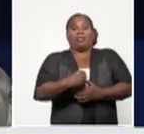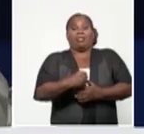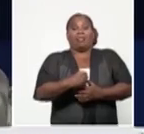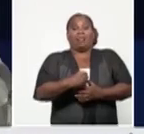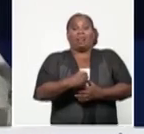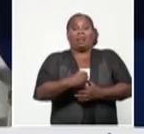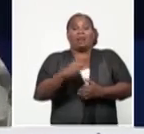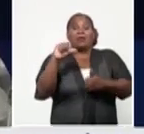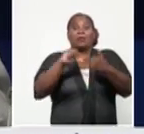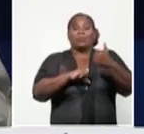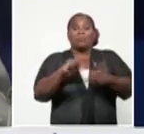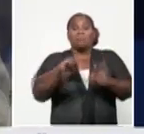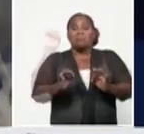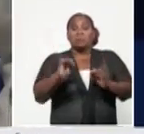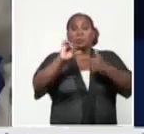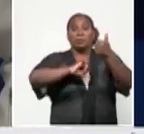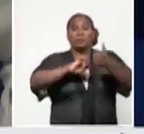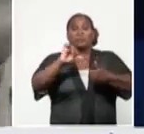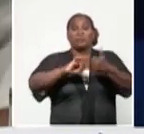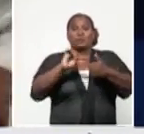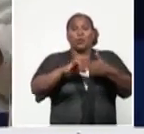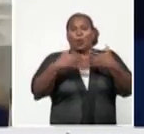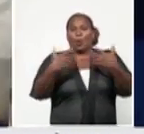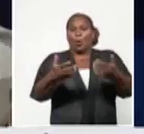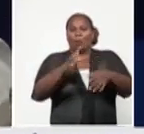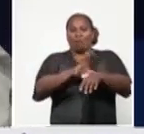last few weeks.